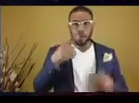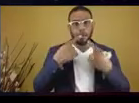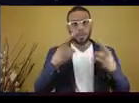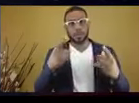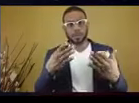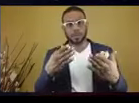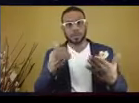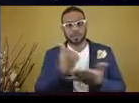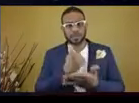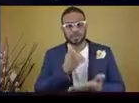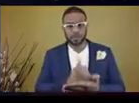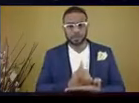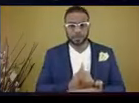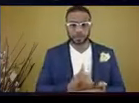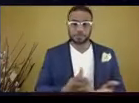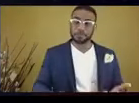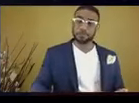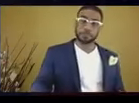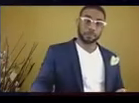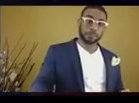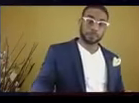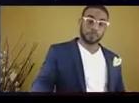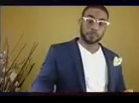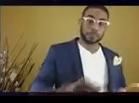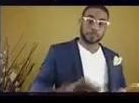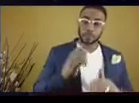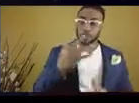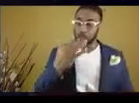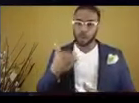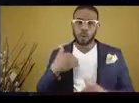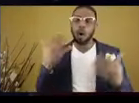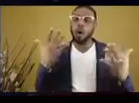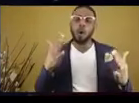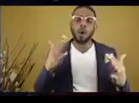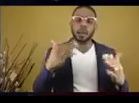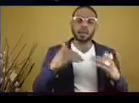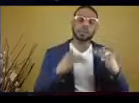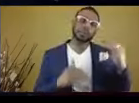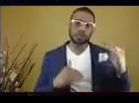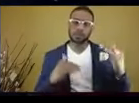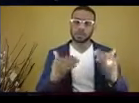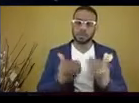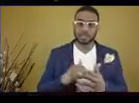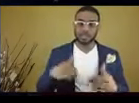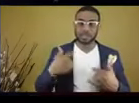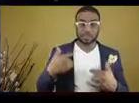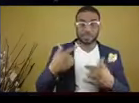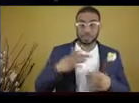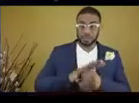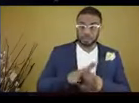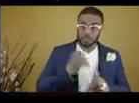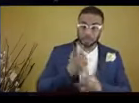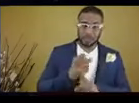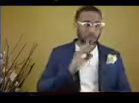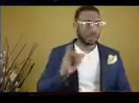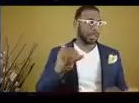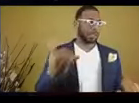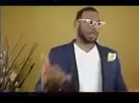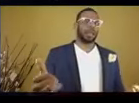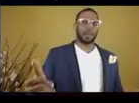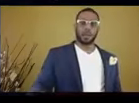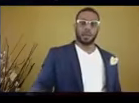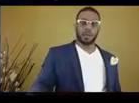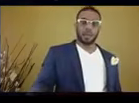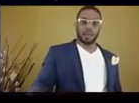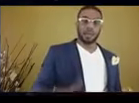assistance. The communities of color, we were already at a disadvantage, but since the pandemic, it's like now it's even